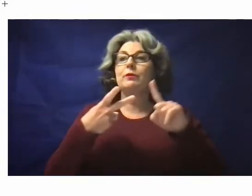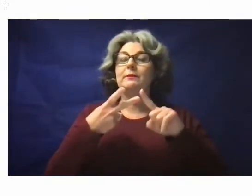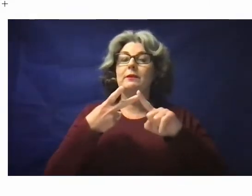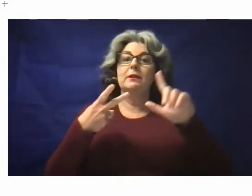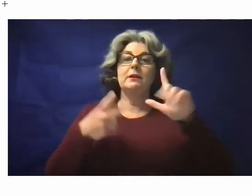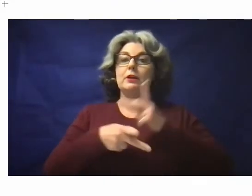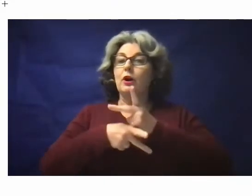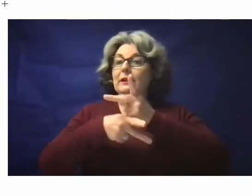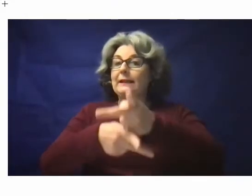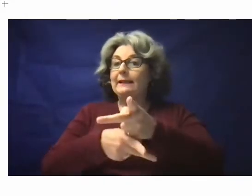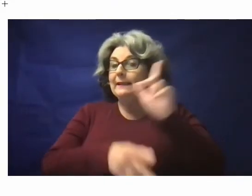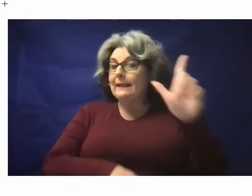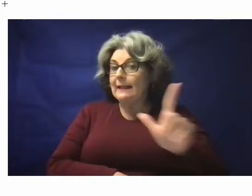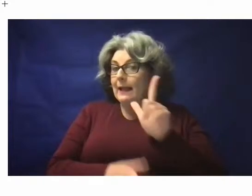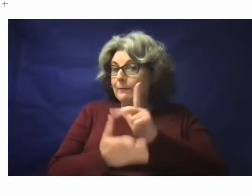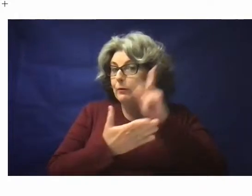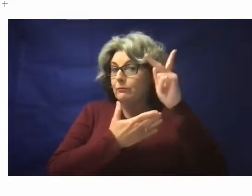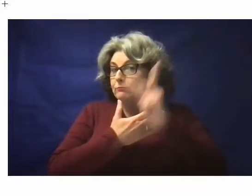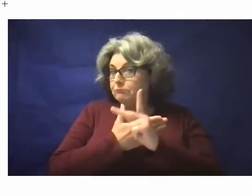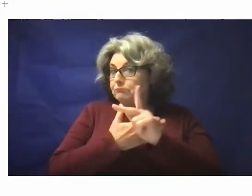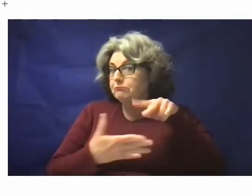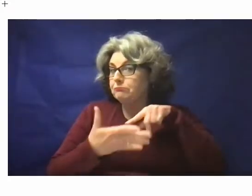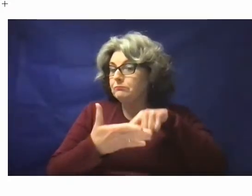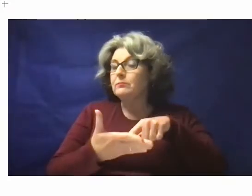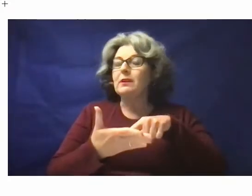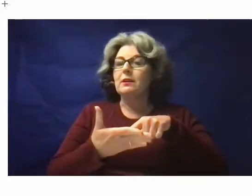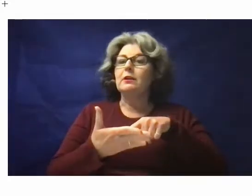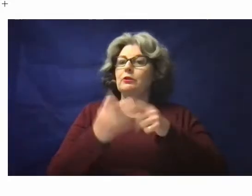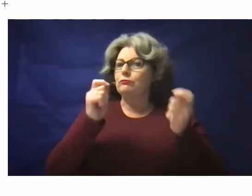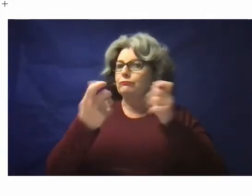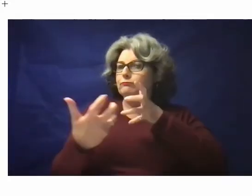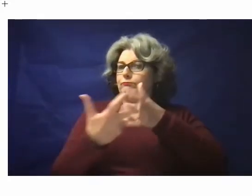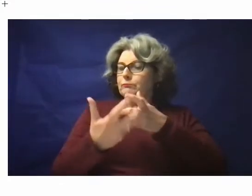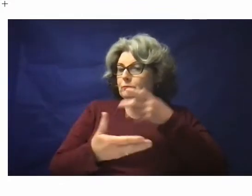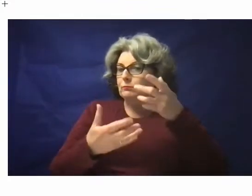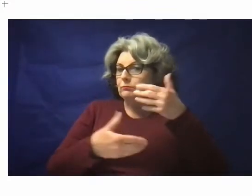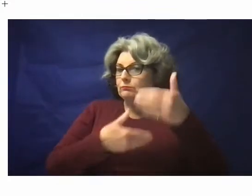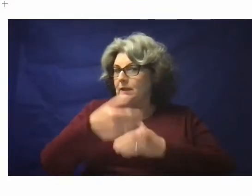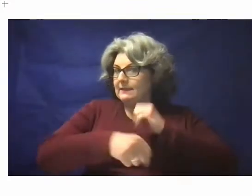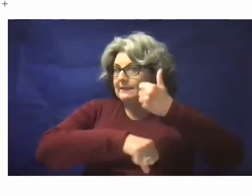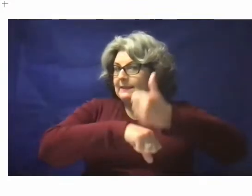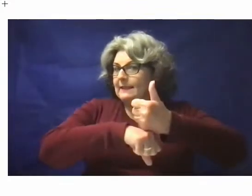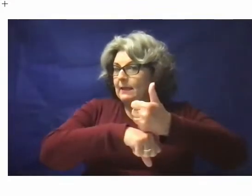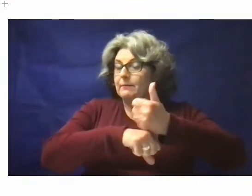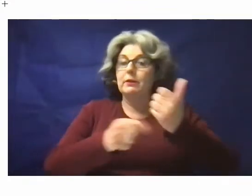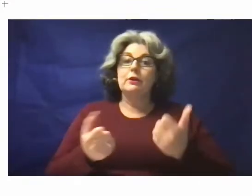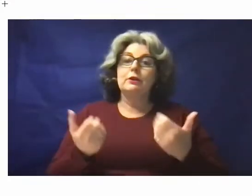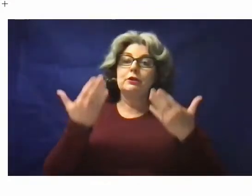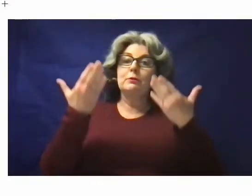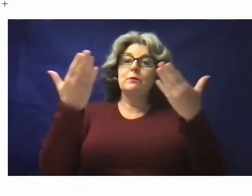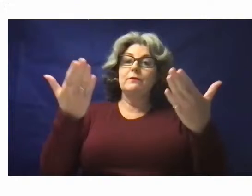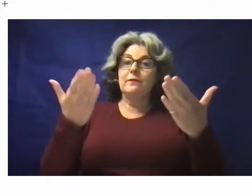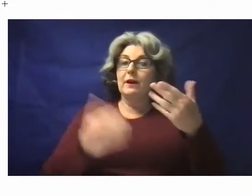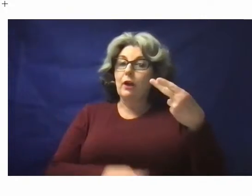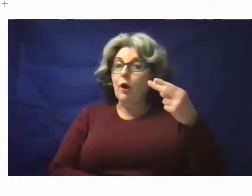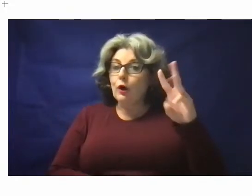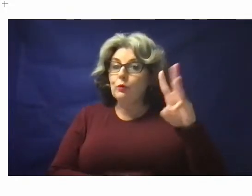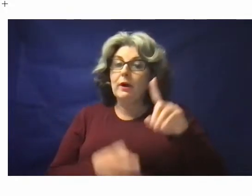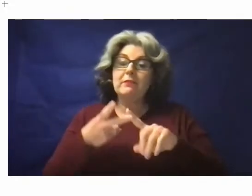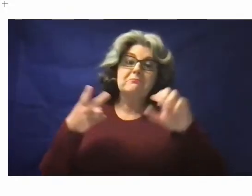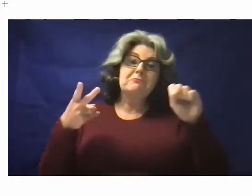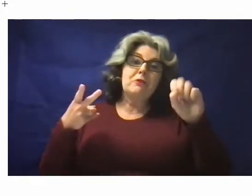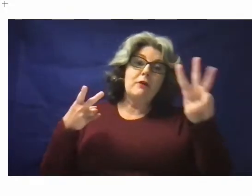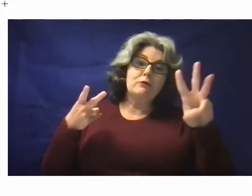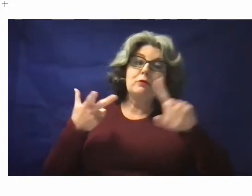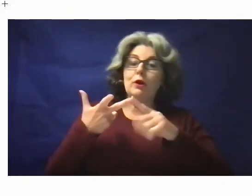Pilot Project. It's a fast-tracked accommodations process put in place to quickly provide hardware, software, resources,